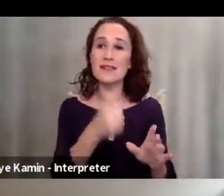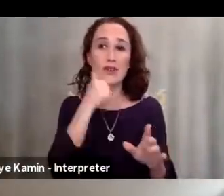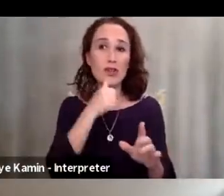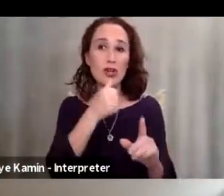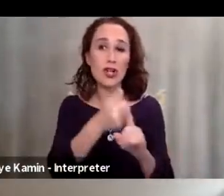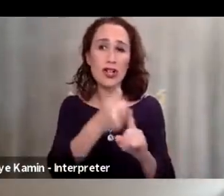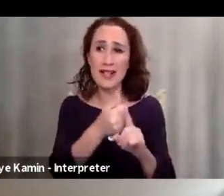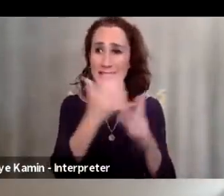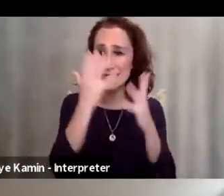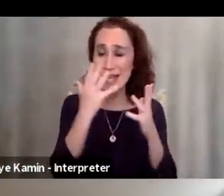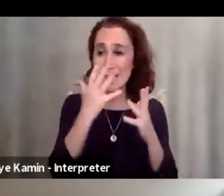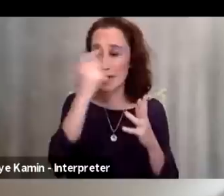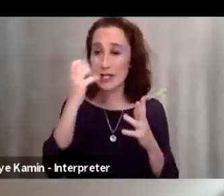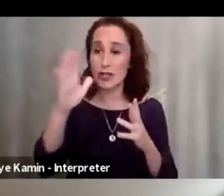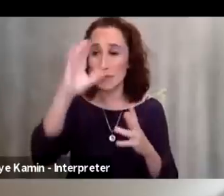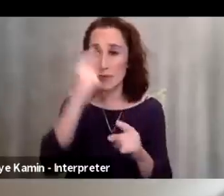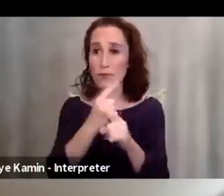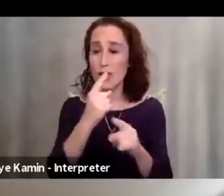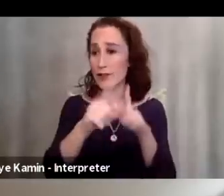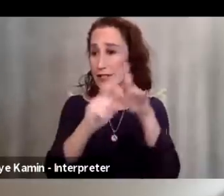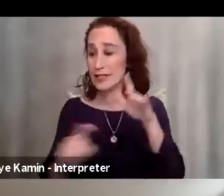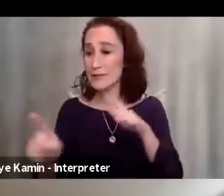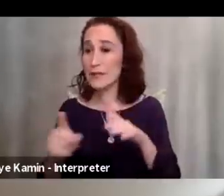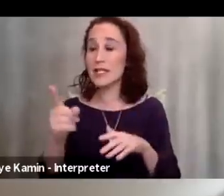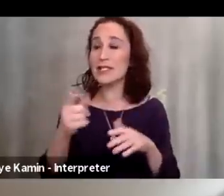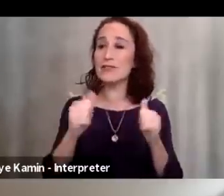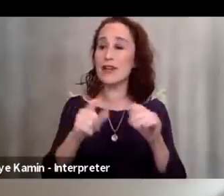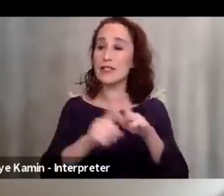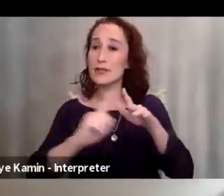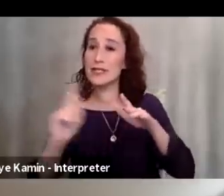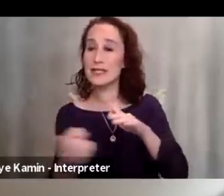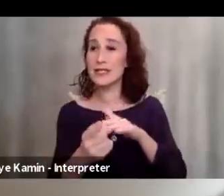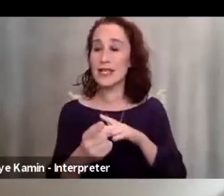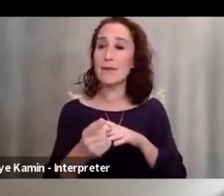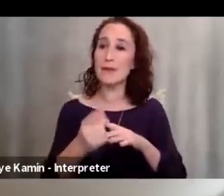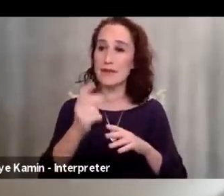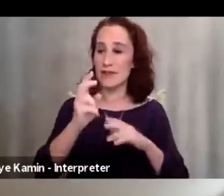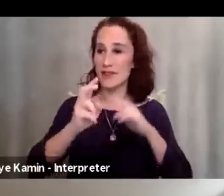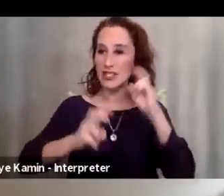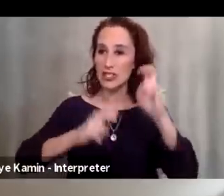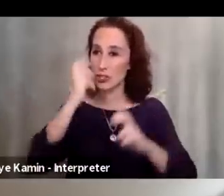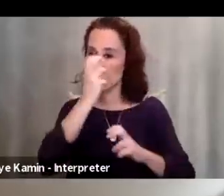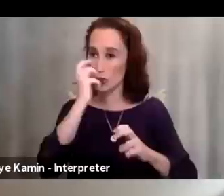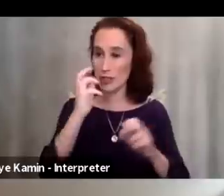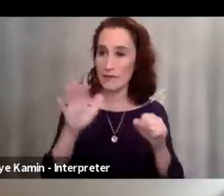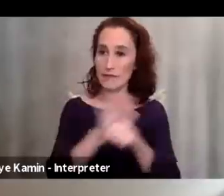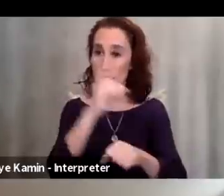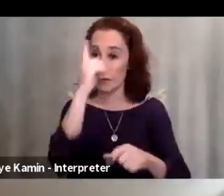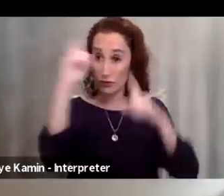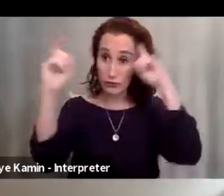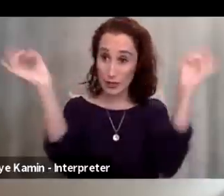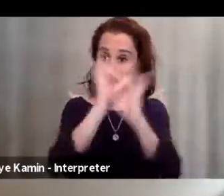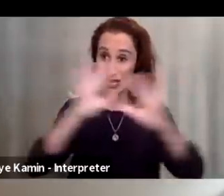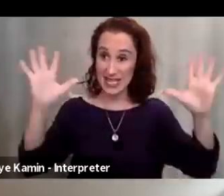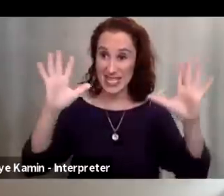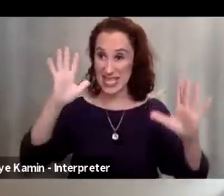she tries to run away and escape from her pain in a circus filled with dreams and nightmares and immersive experiences filled with